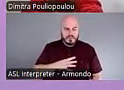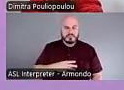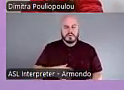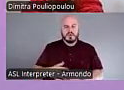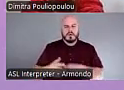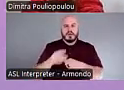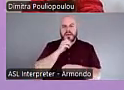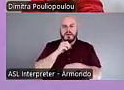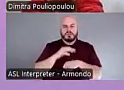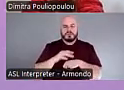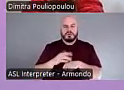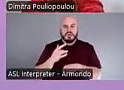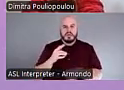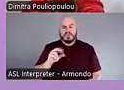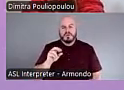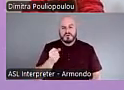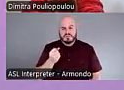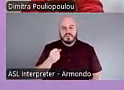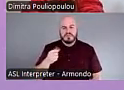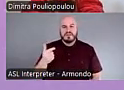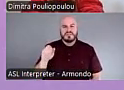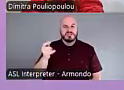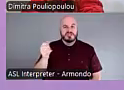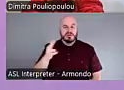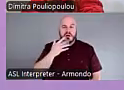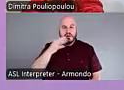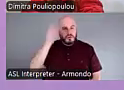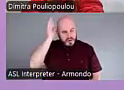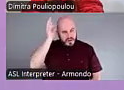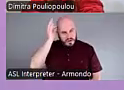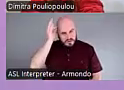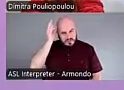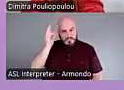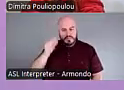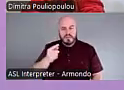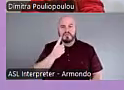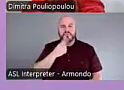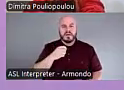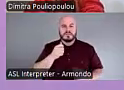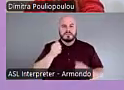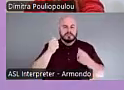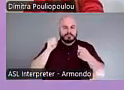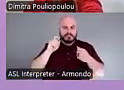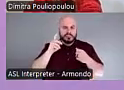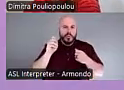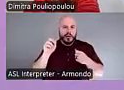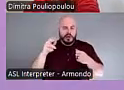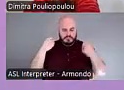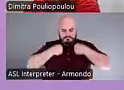30s. I have ginger hair and I'm wearing a red sweater.